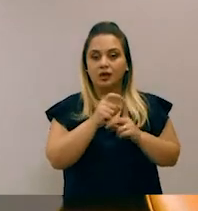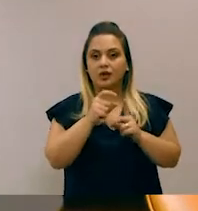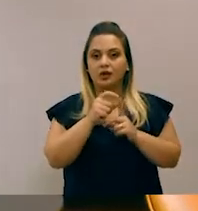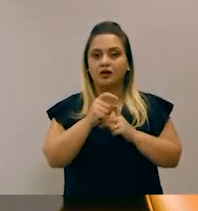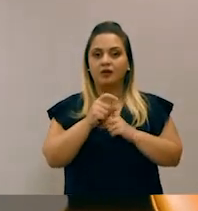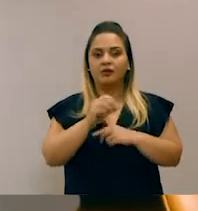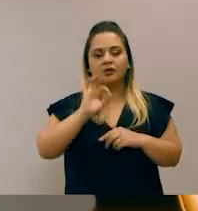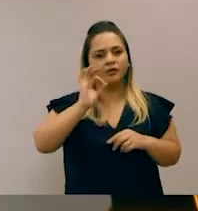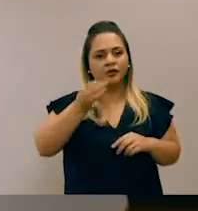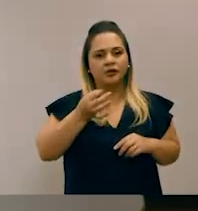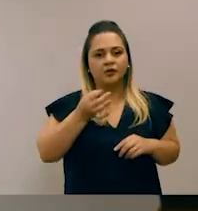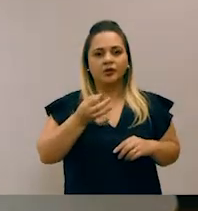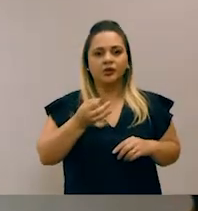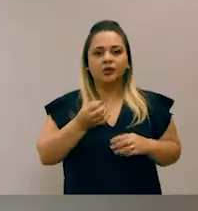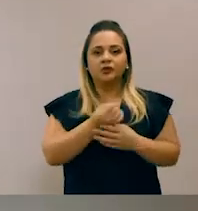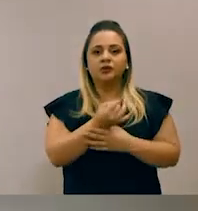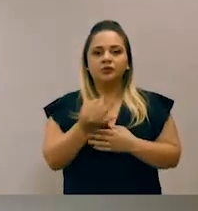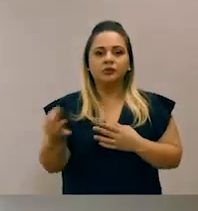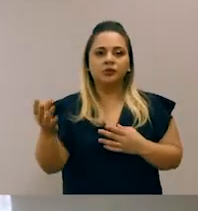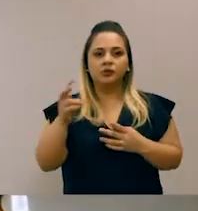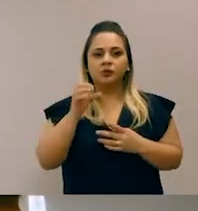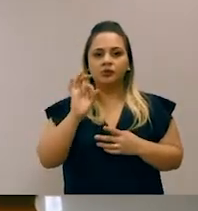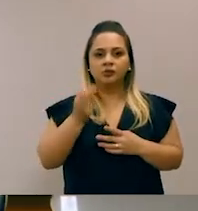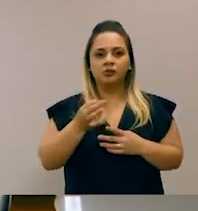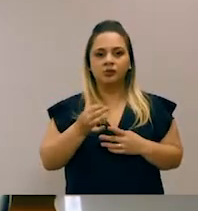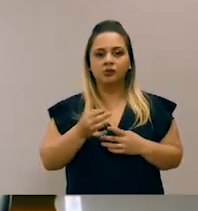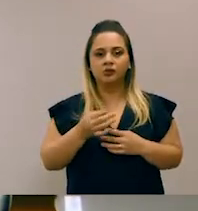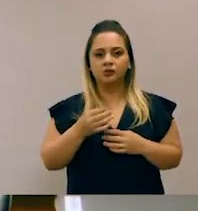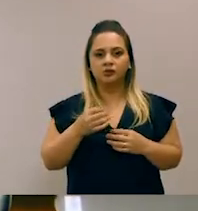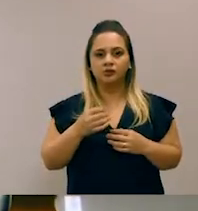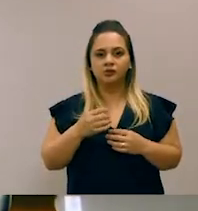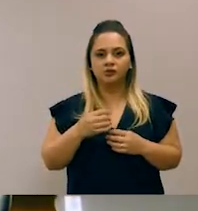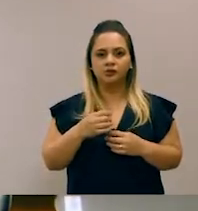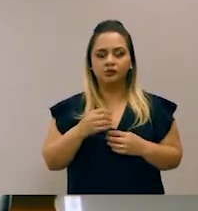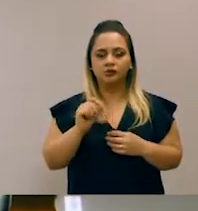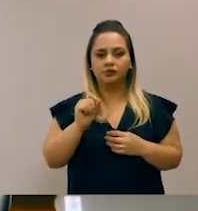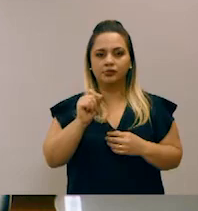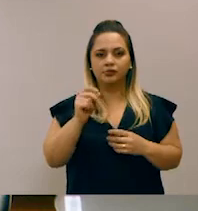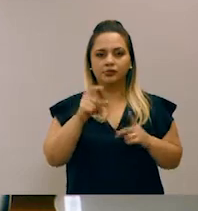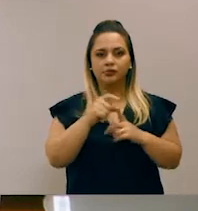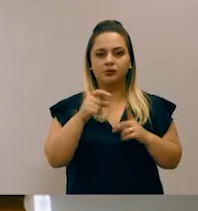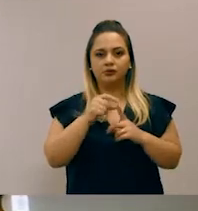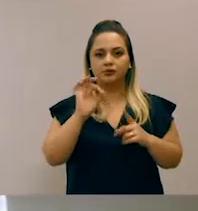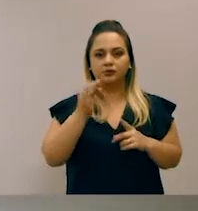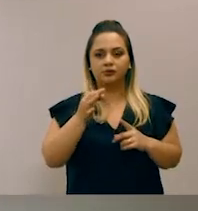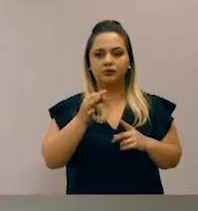words. How many valid words are there in a document? What is a valid word? So